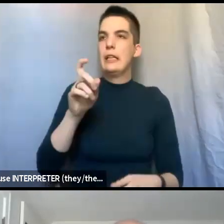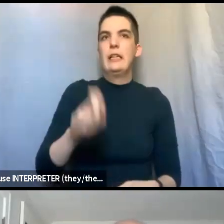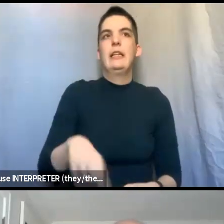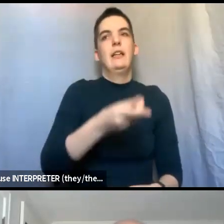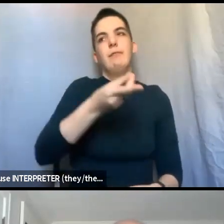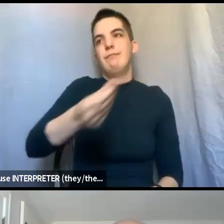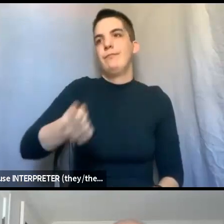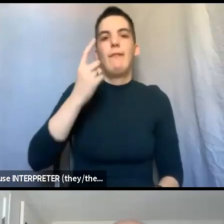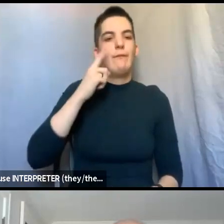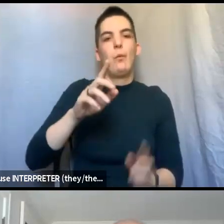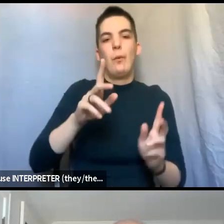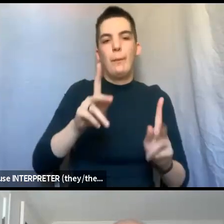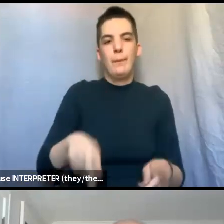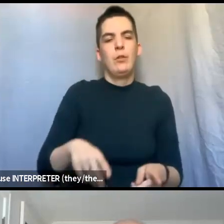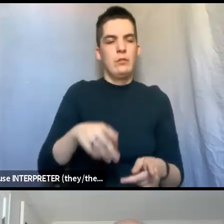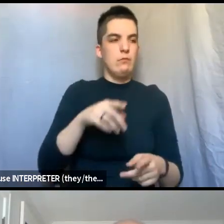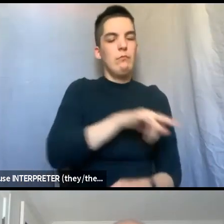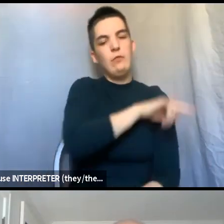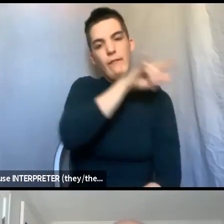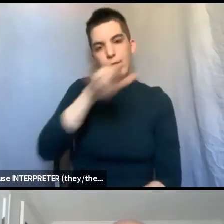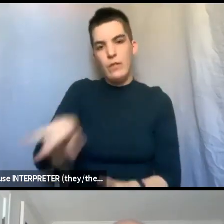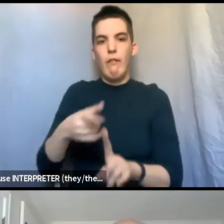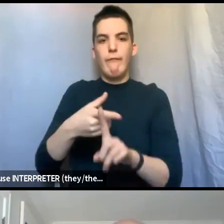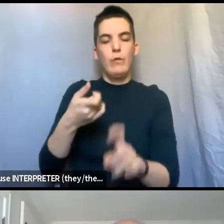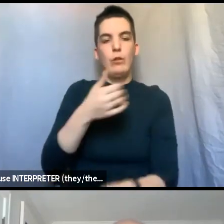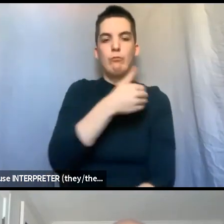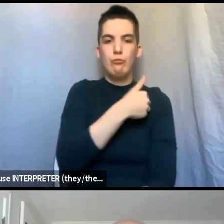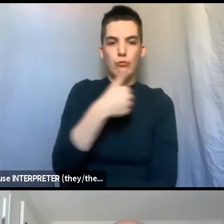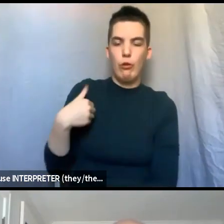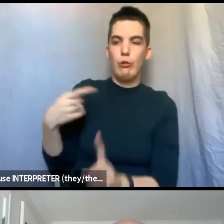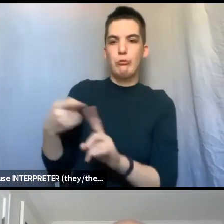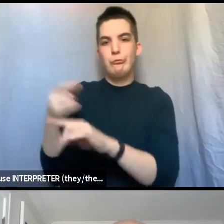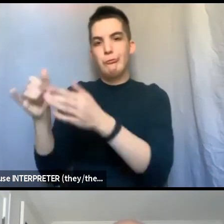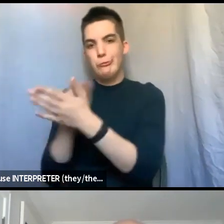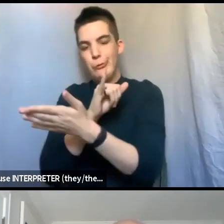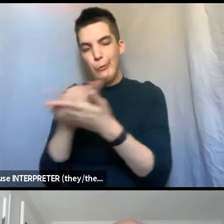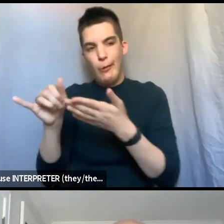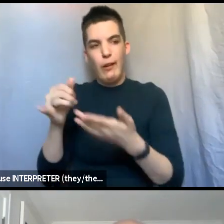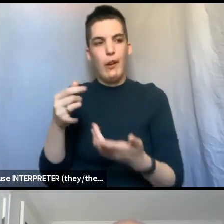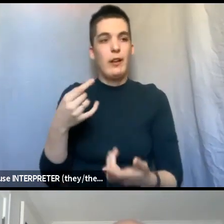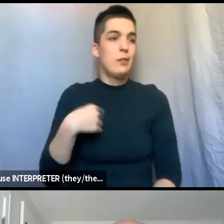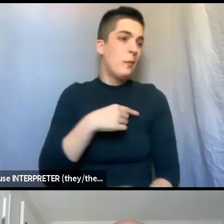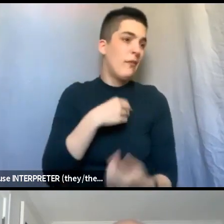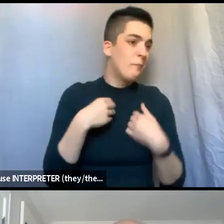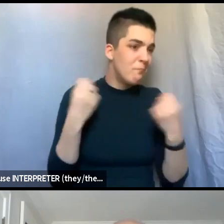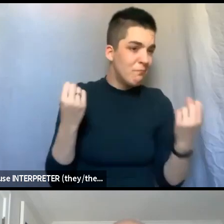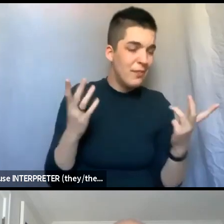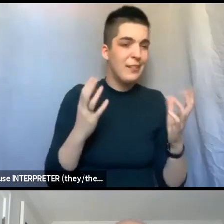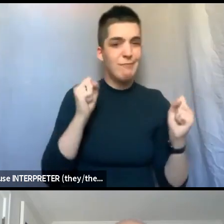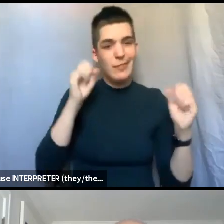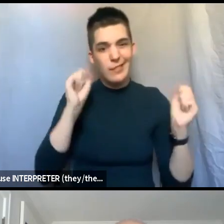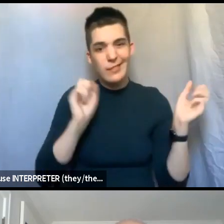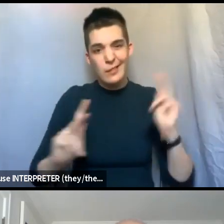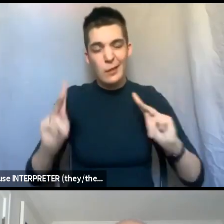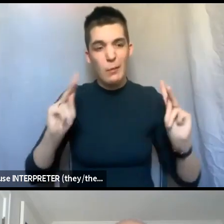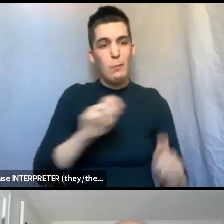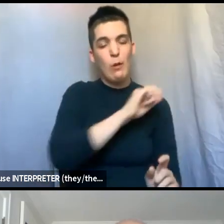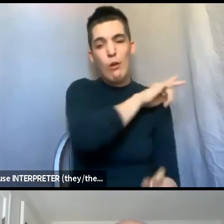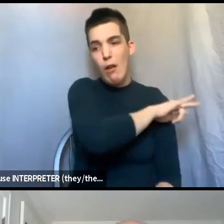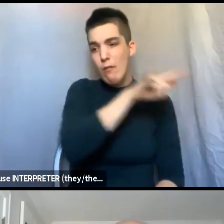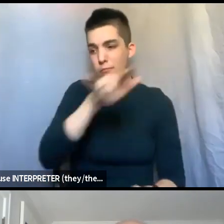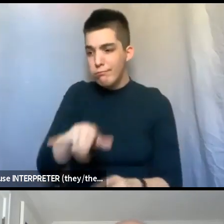work with Joanne Acolytis, because, you know, a lot of times we have had fantastic guests who just work and people watch them.